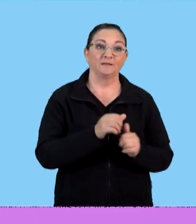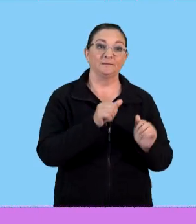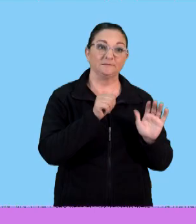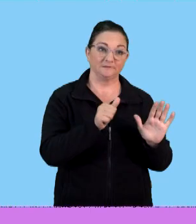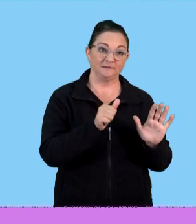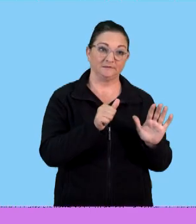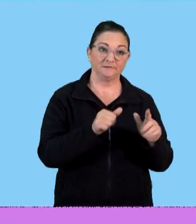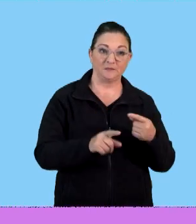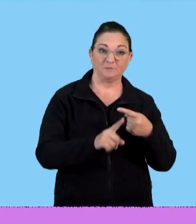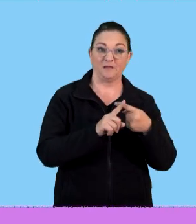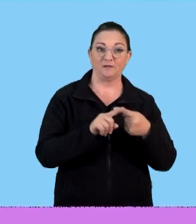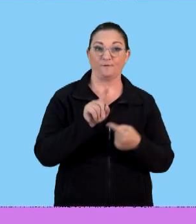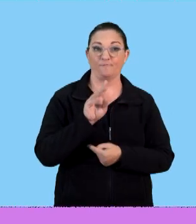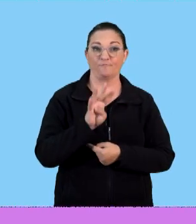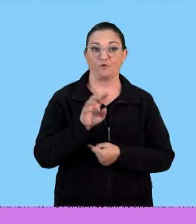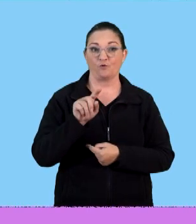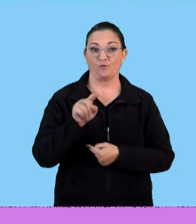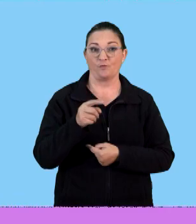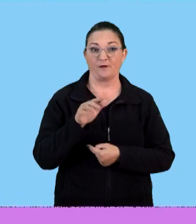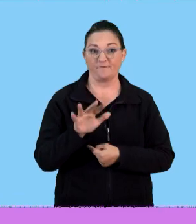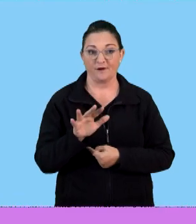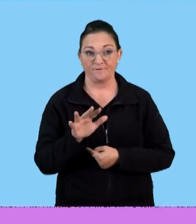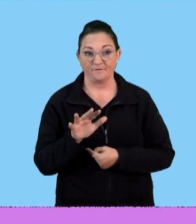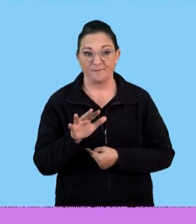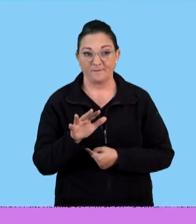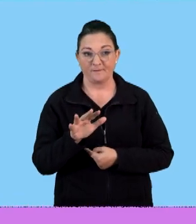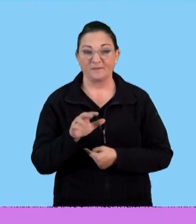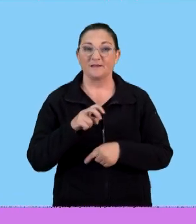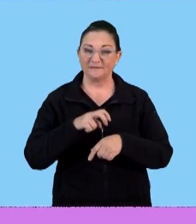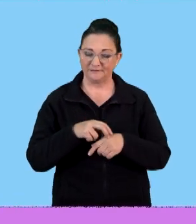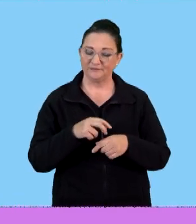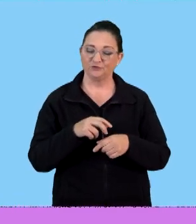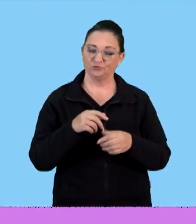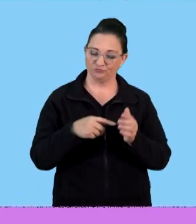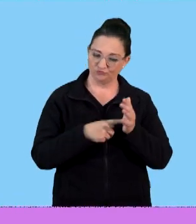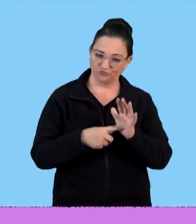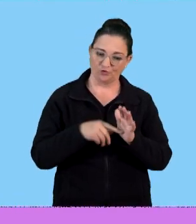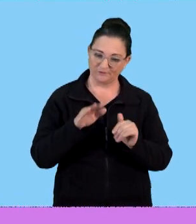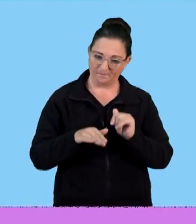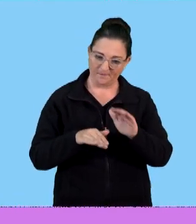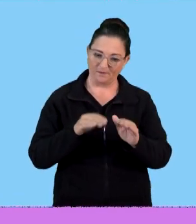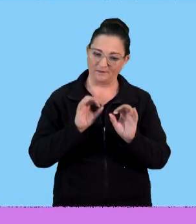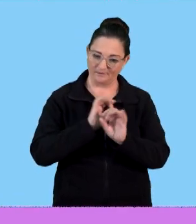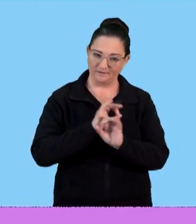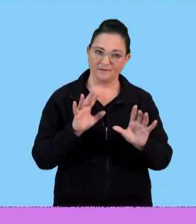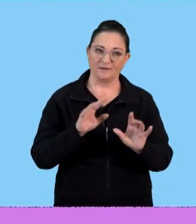say 6 plus 4.5, and it's important for us to show all the steps here. That will give me